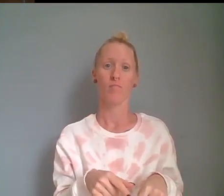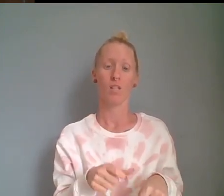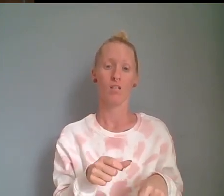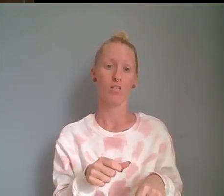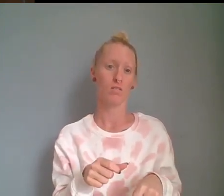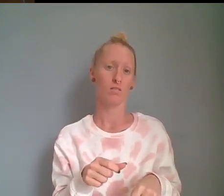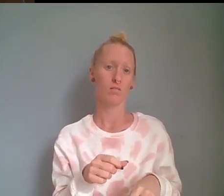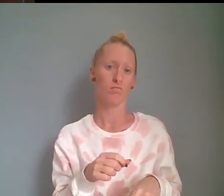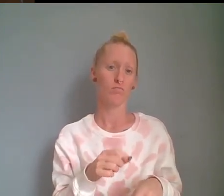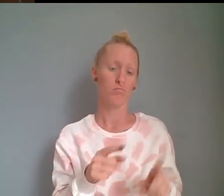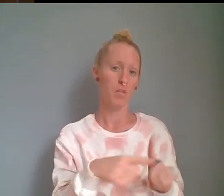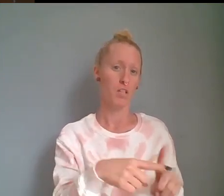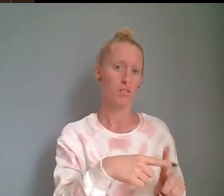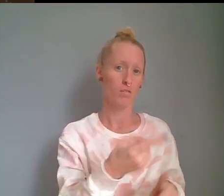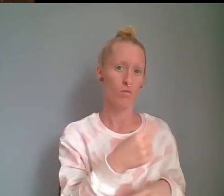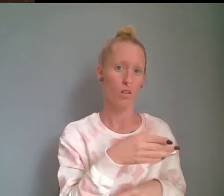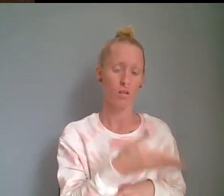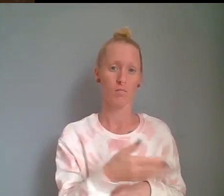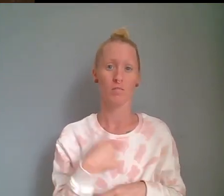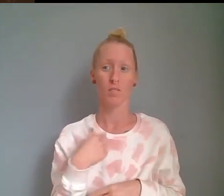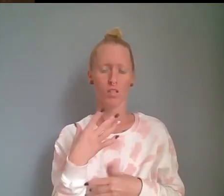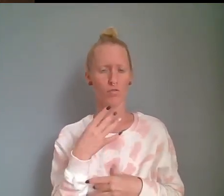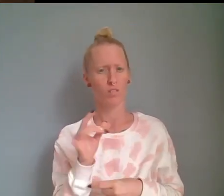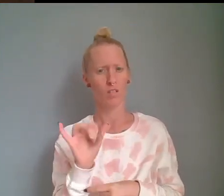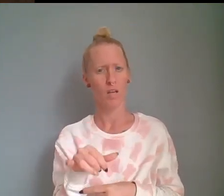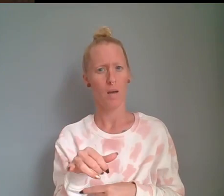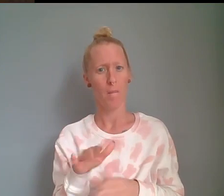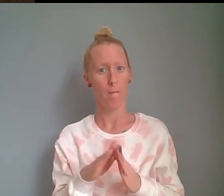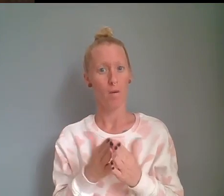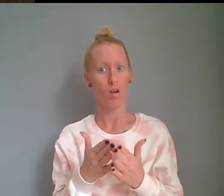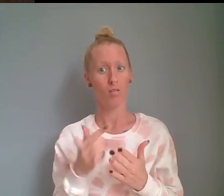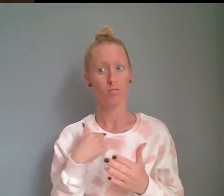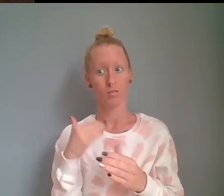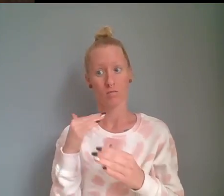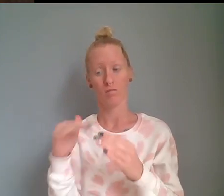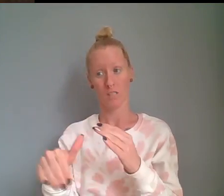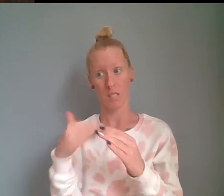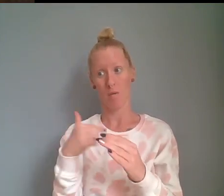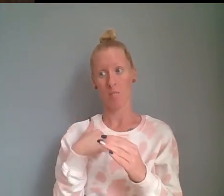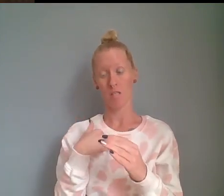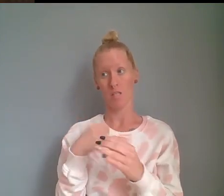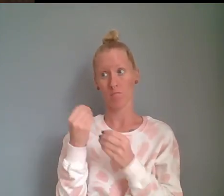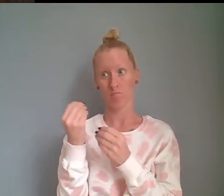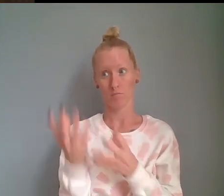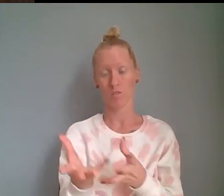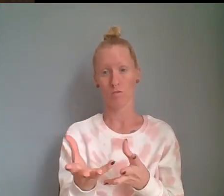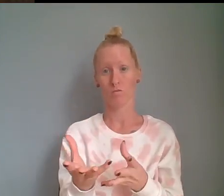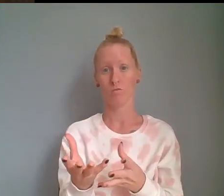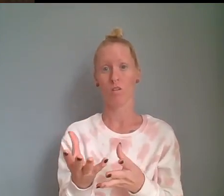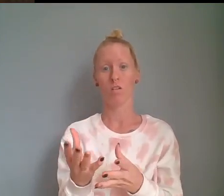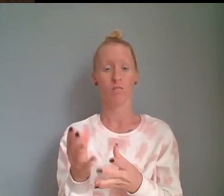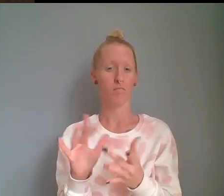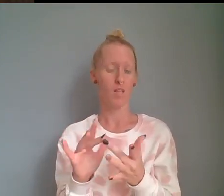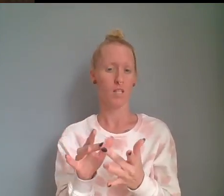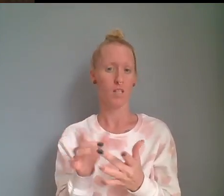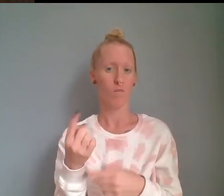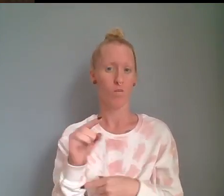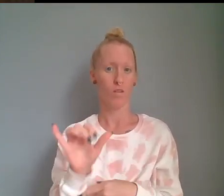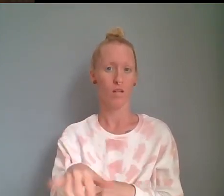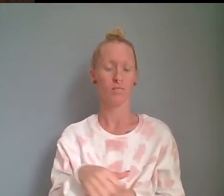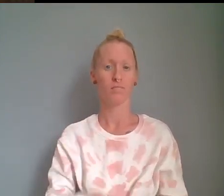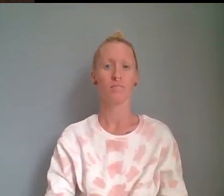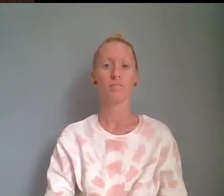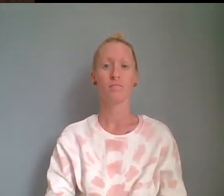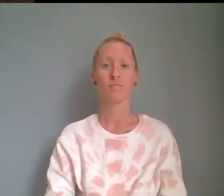them. So if you're interested in that book, send me an email and I'm happy to send you the citation for it. But for the